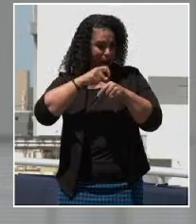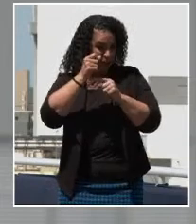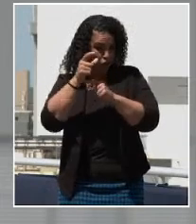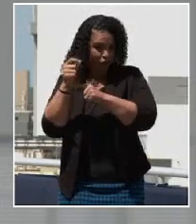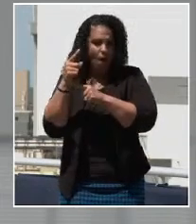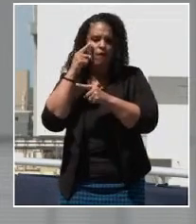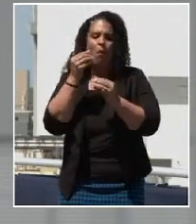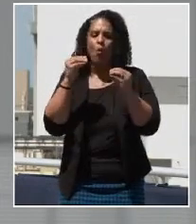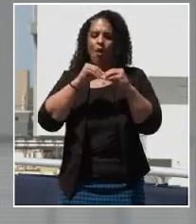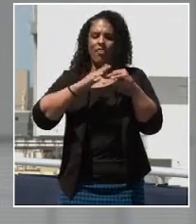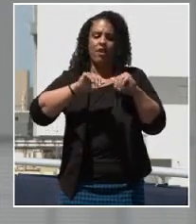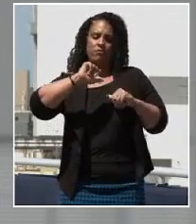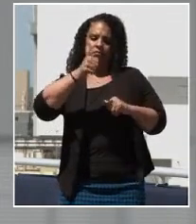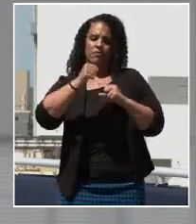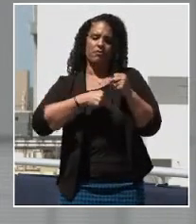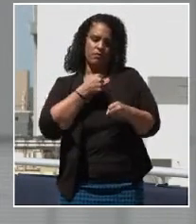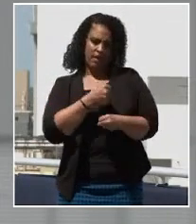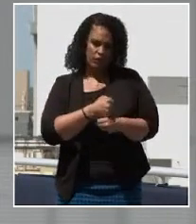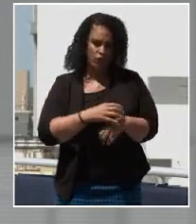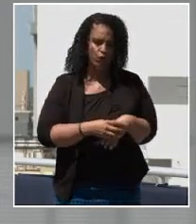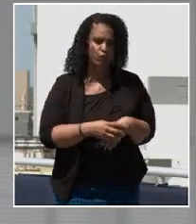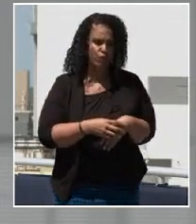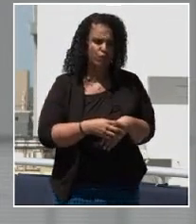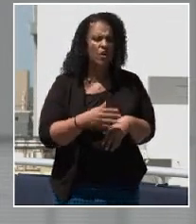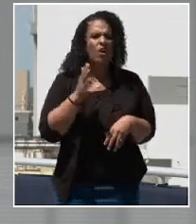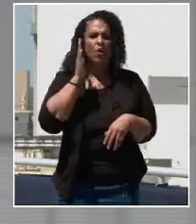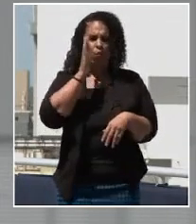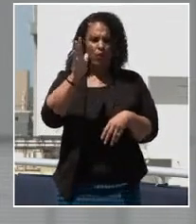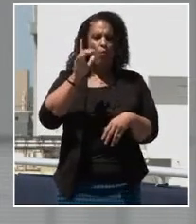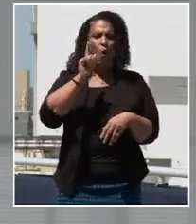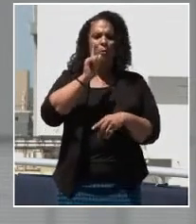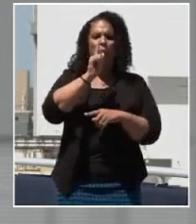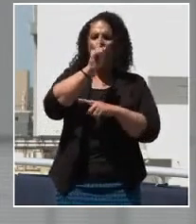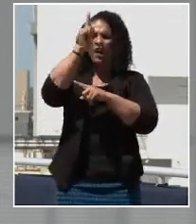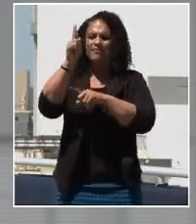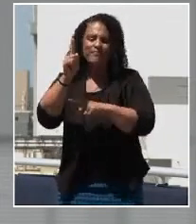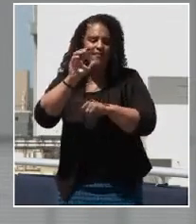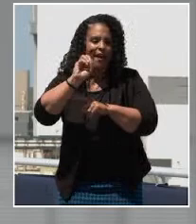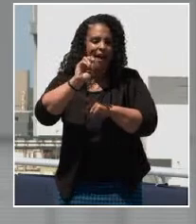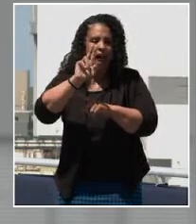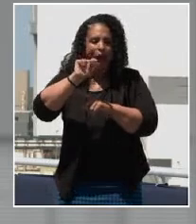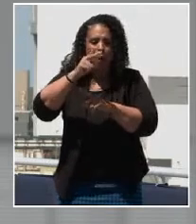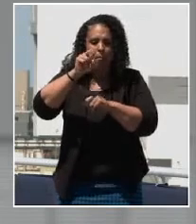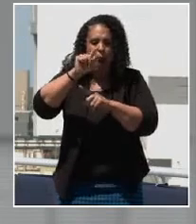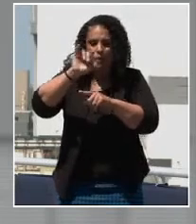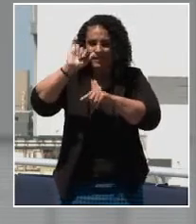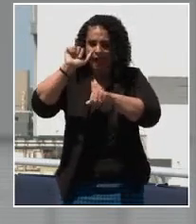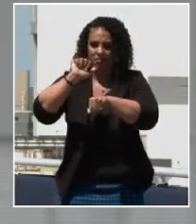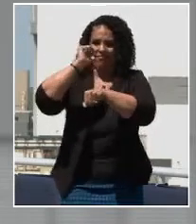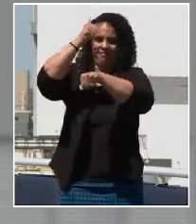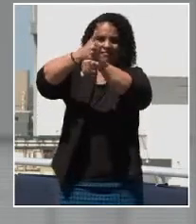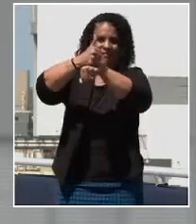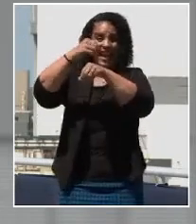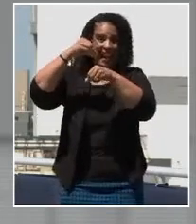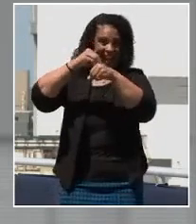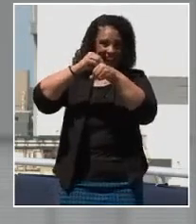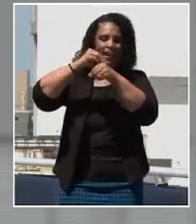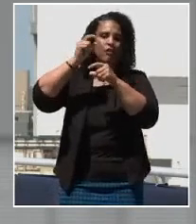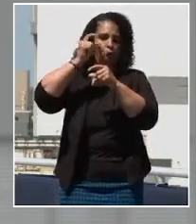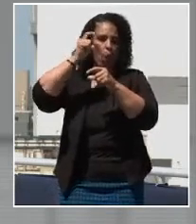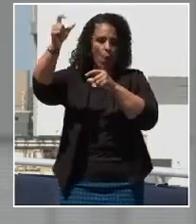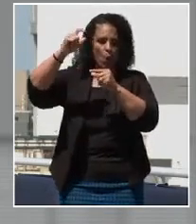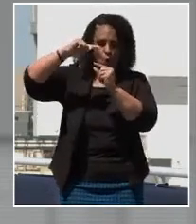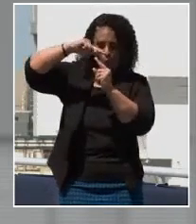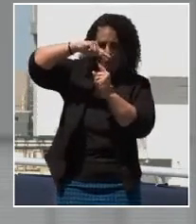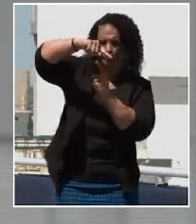a decade we're going to put an outpost or something like a station in lunar orbit it's going to